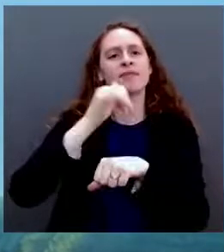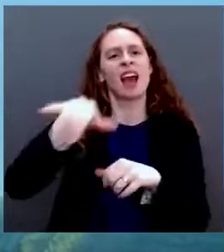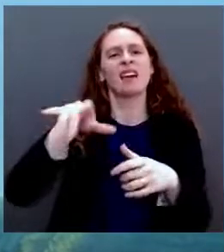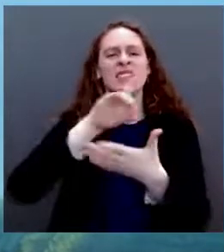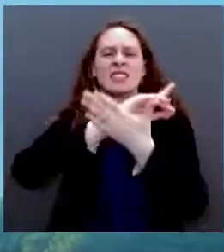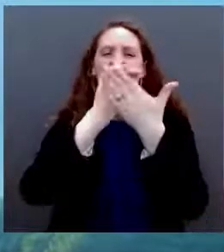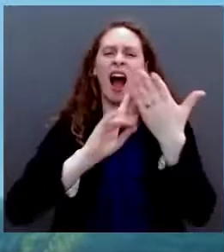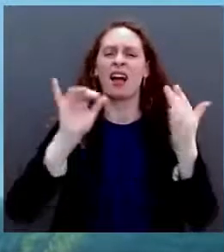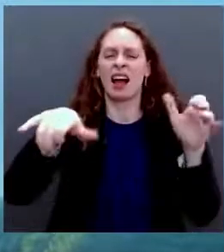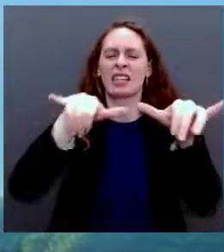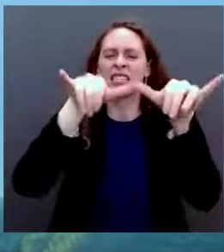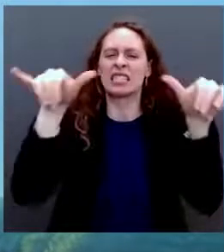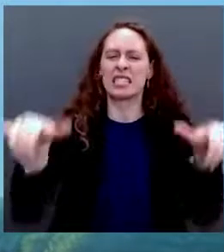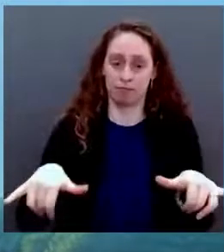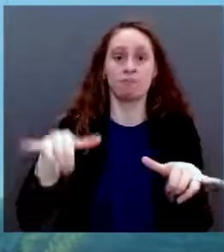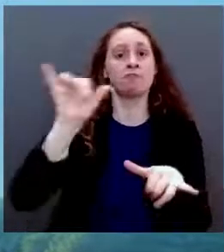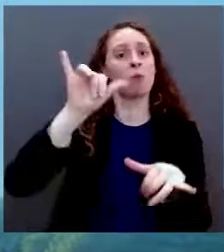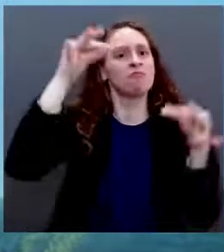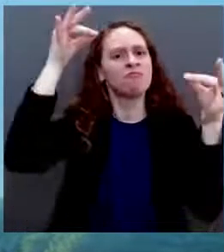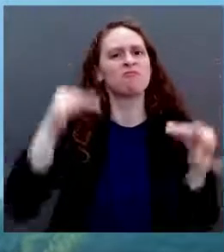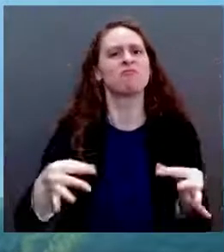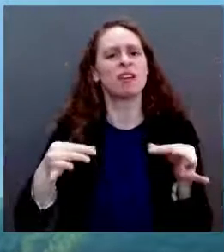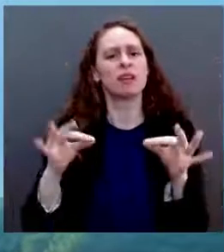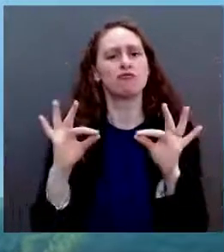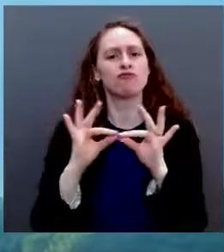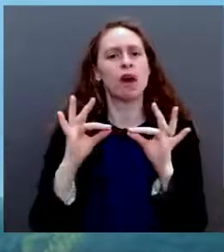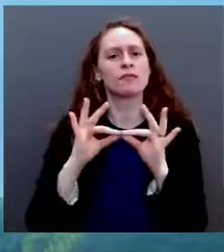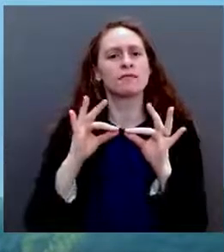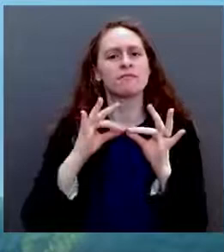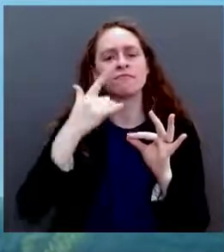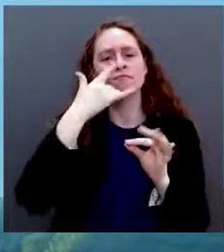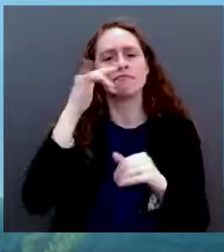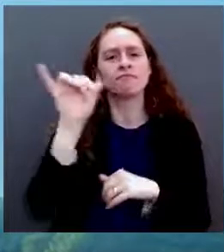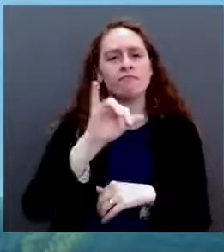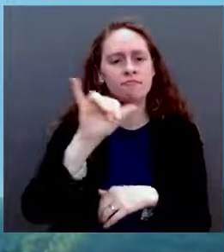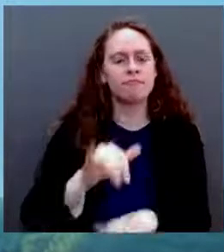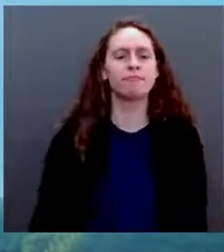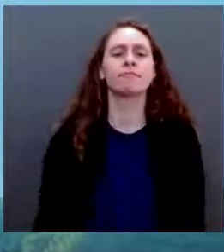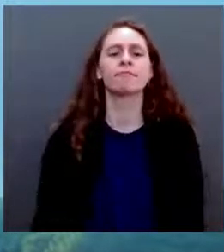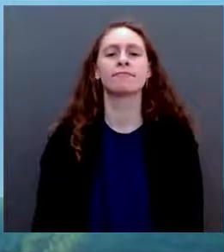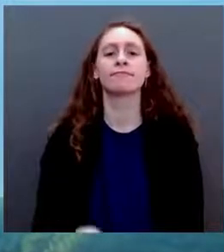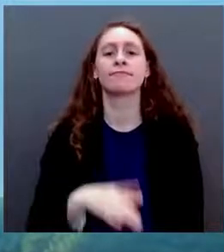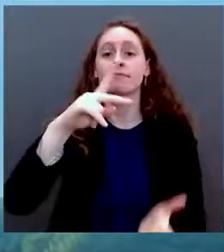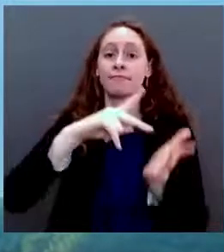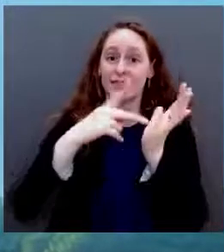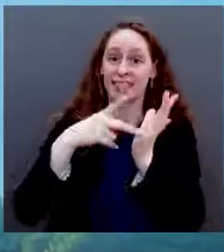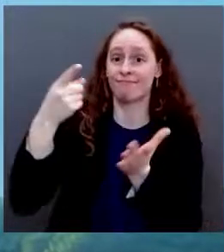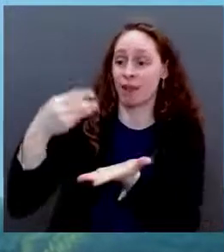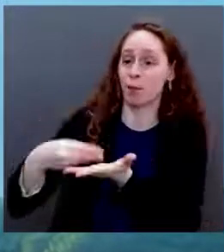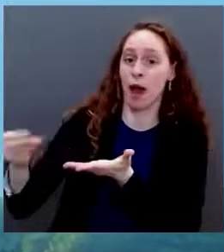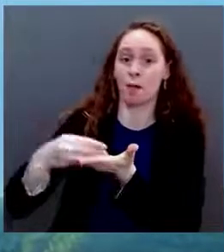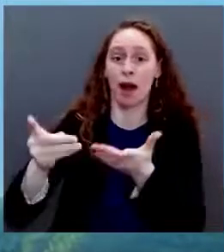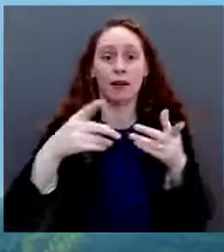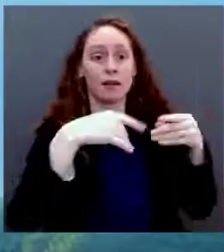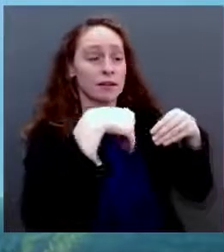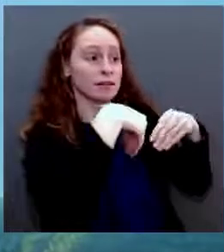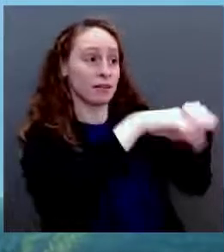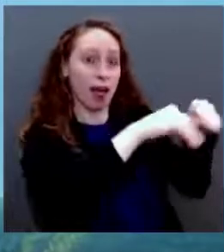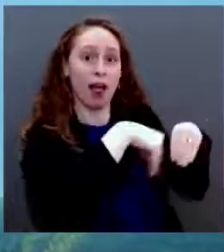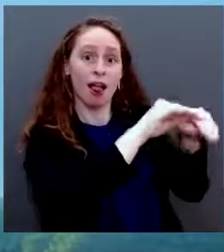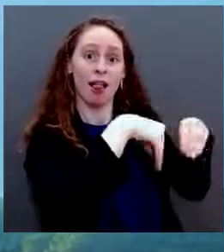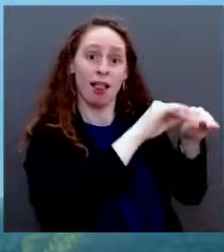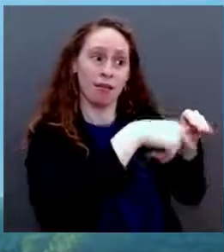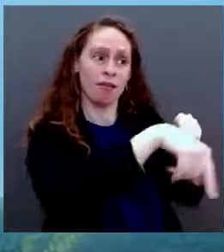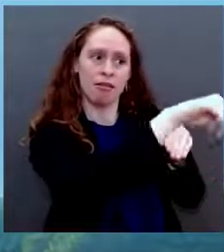grocery stores and ultimately families. If we can hold a second, I was telling my colleagues earlier in